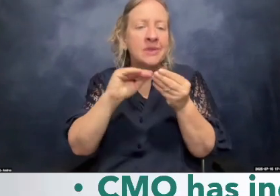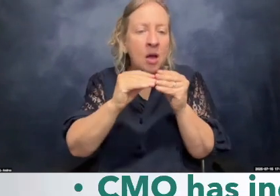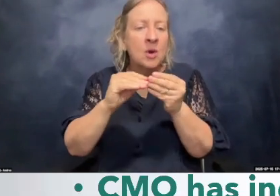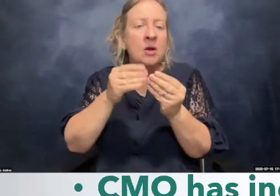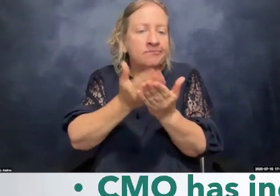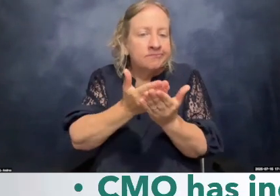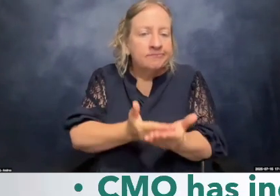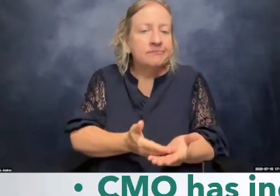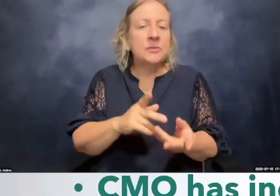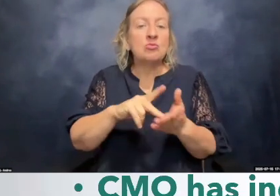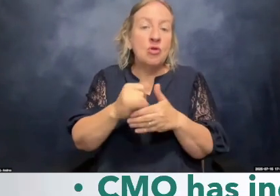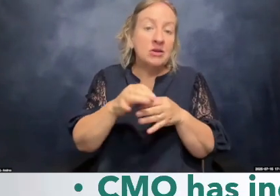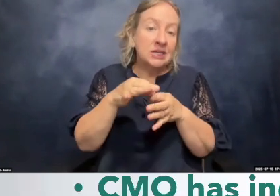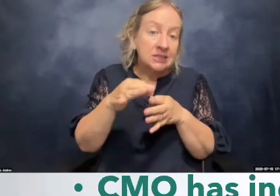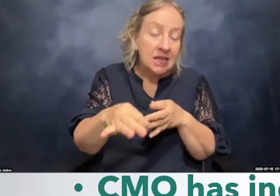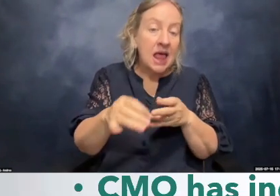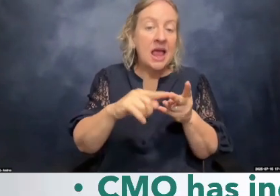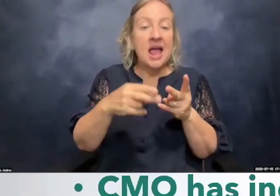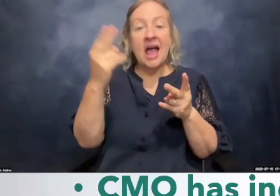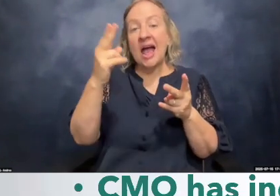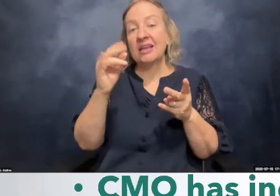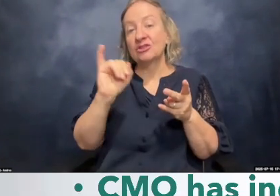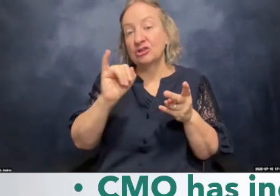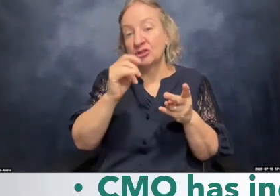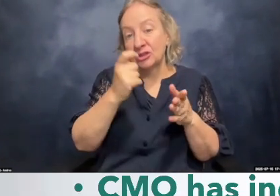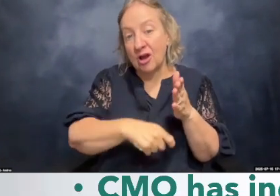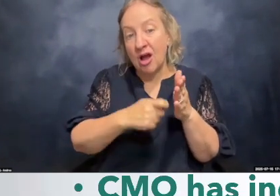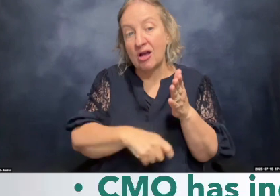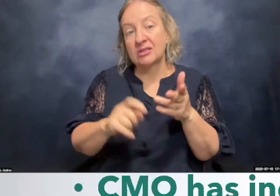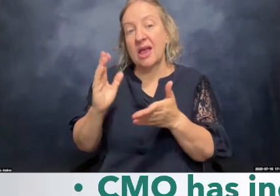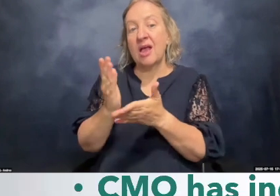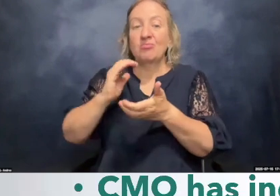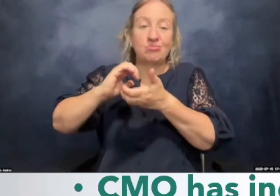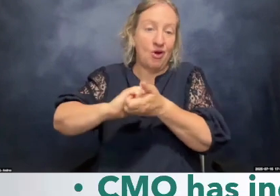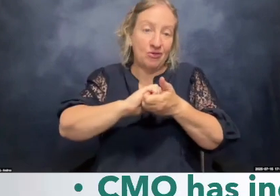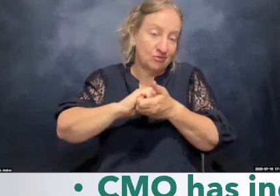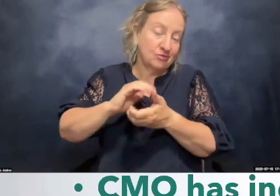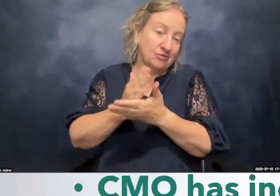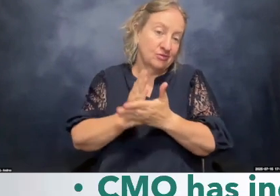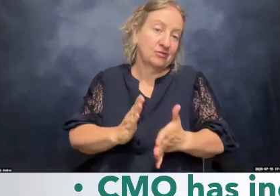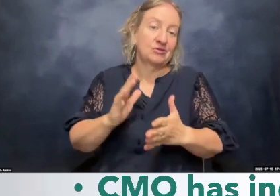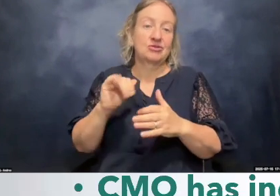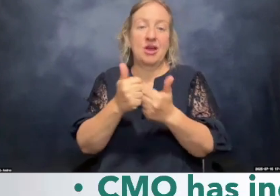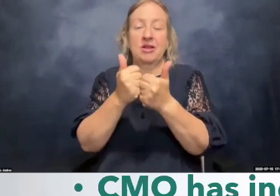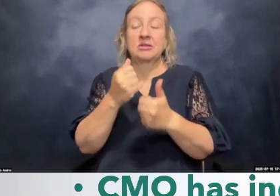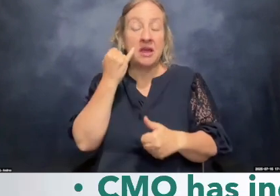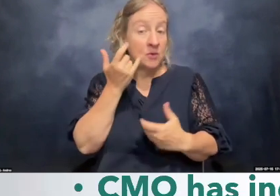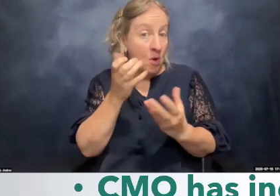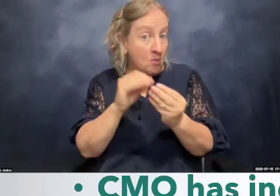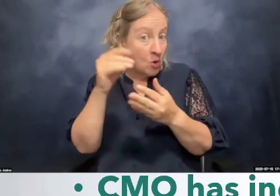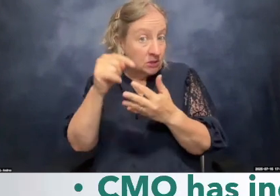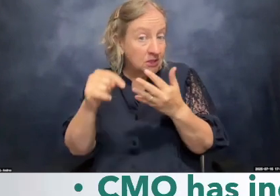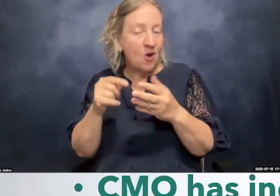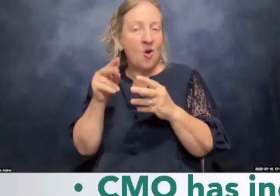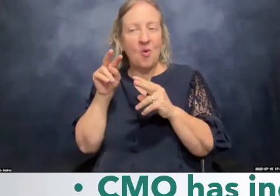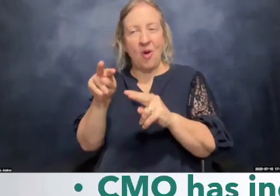such as project delays, high insurance costs, and partnership challenges. Again, if you're interested in more details, please watch the